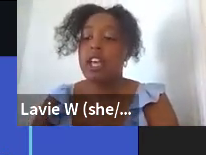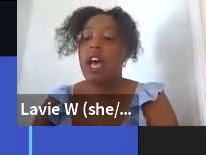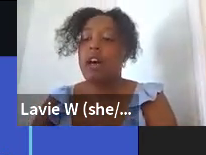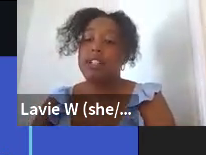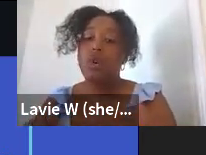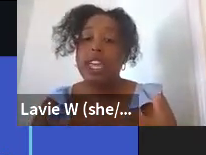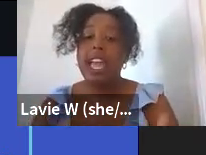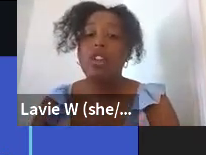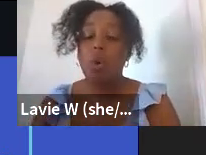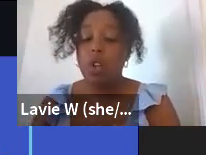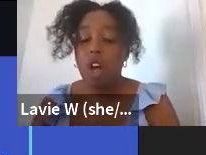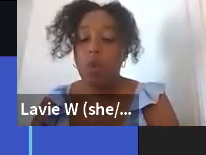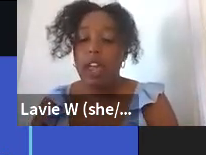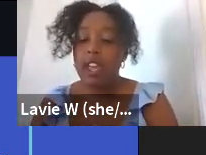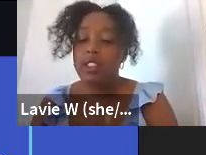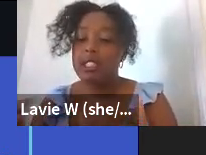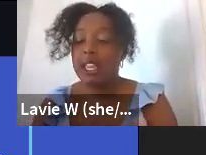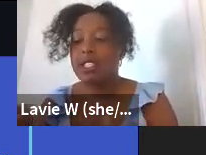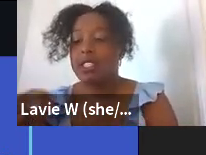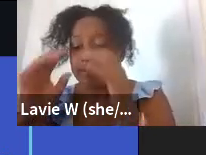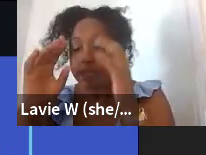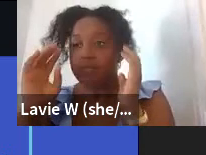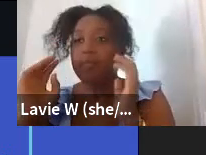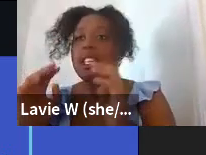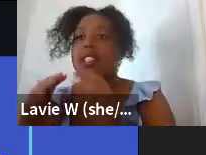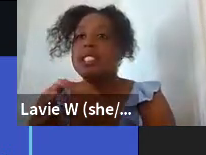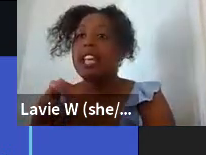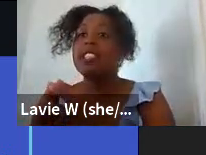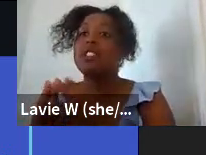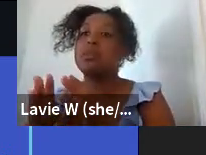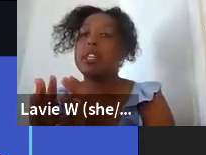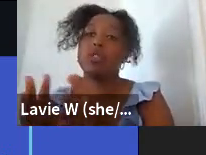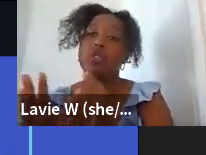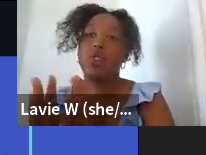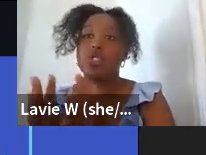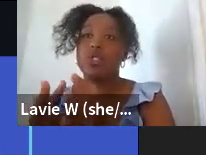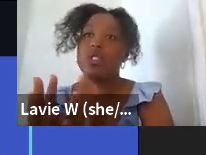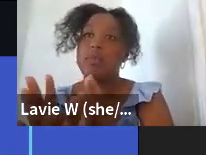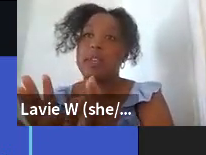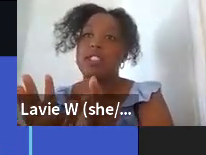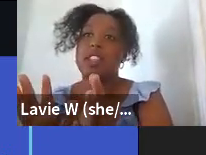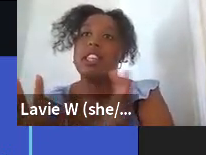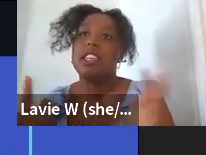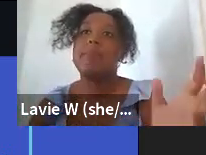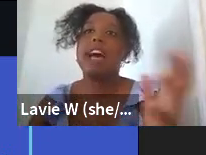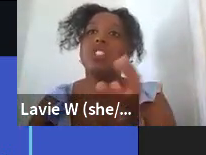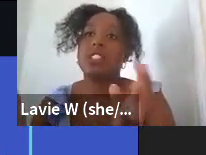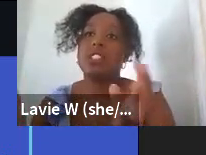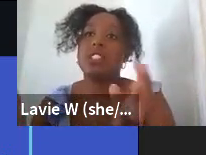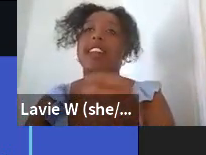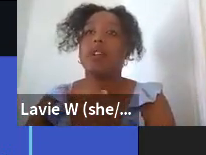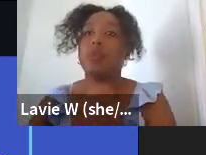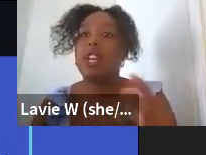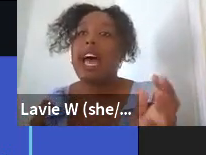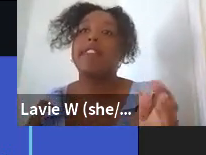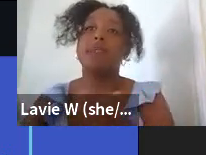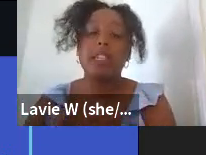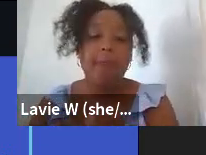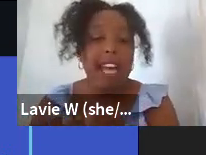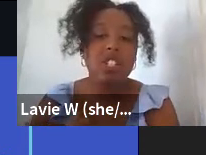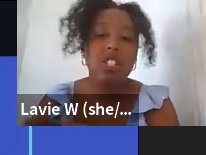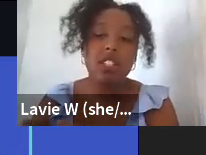art. And so we can go a long way. The space tends to be, or the structure, the space, the fact that we